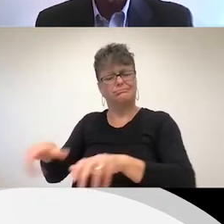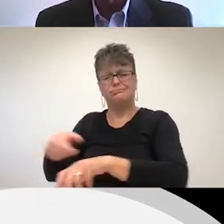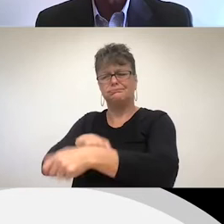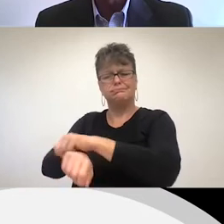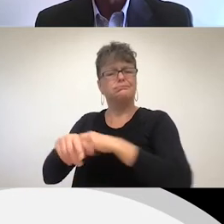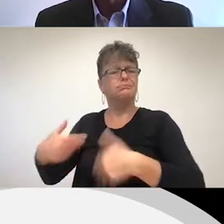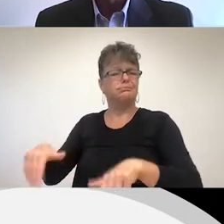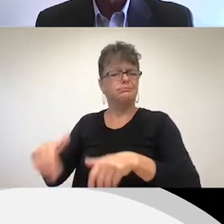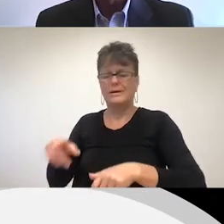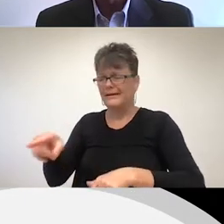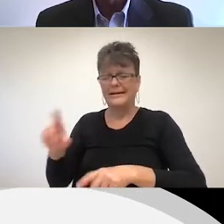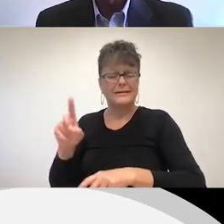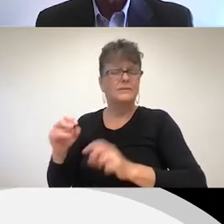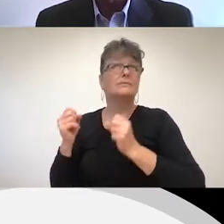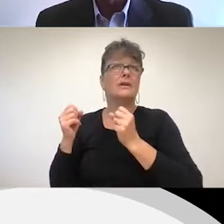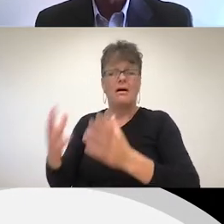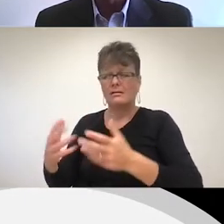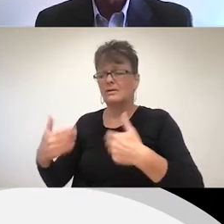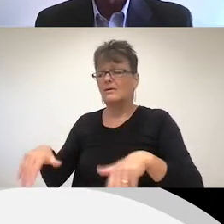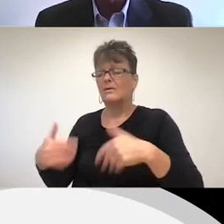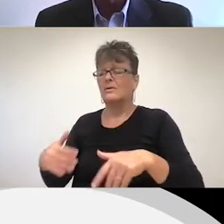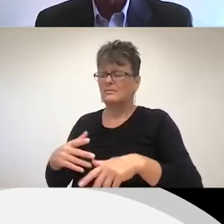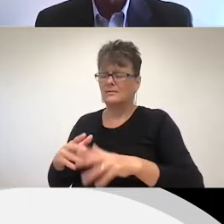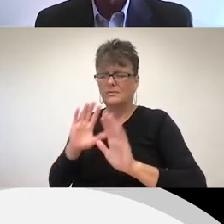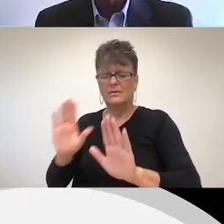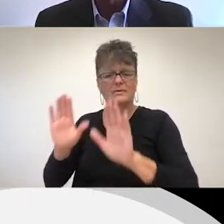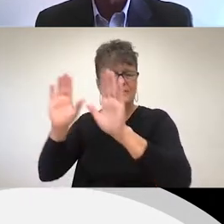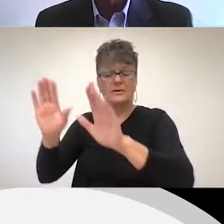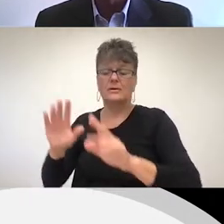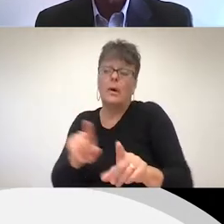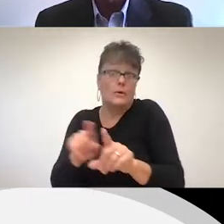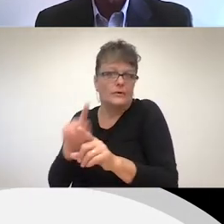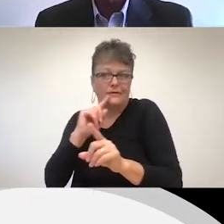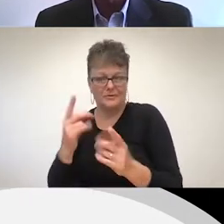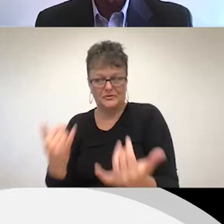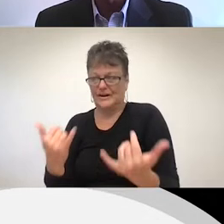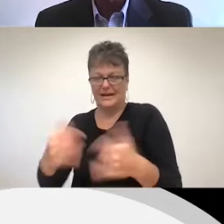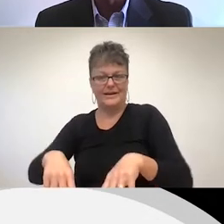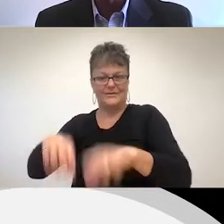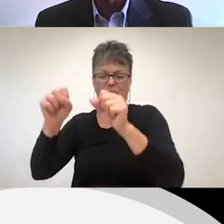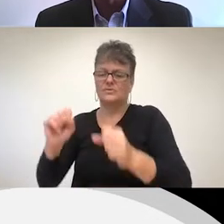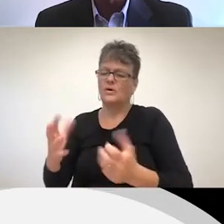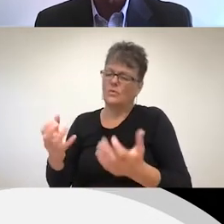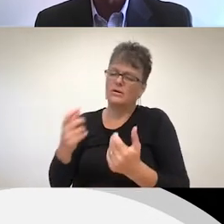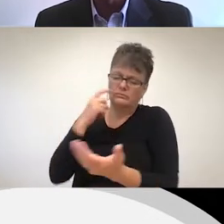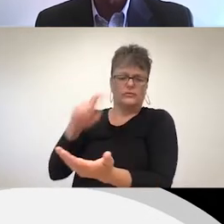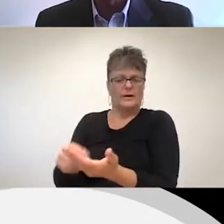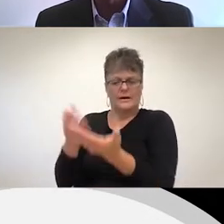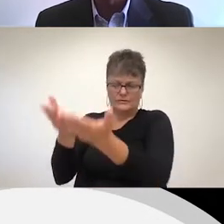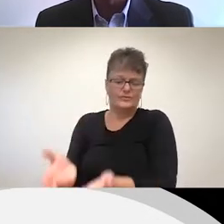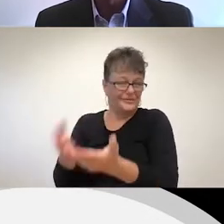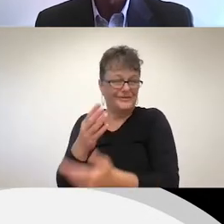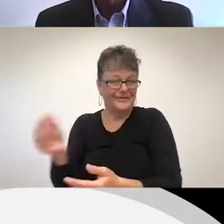incredible work done, as well as in organizing and hosting today's event. And I'd just like to take that moment to recognize her and her